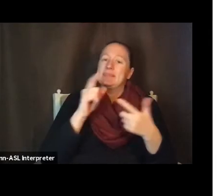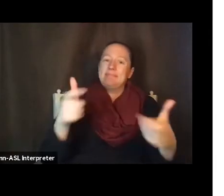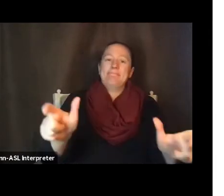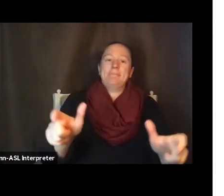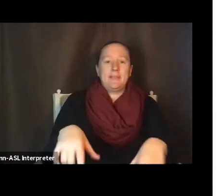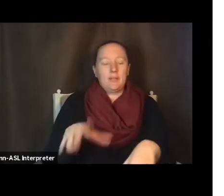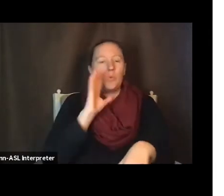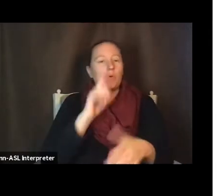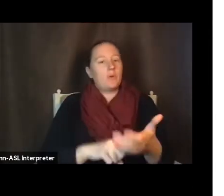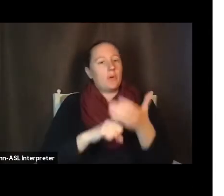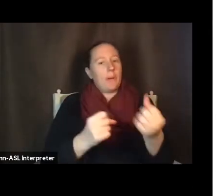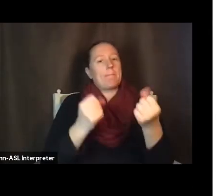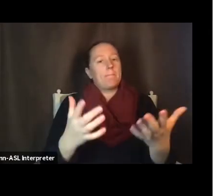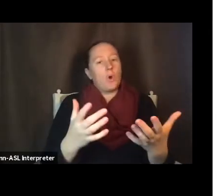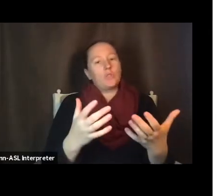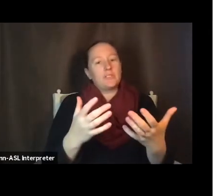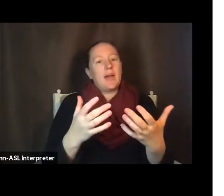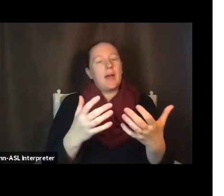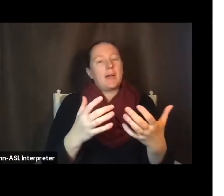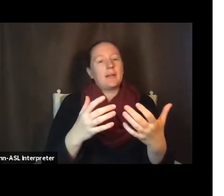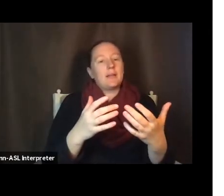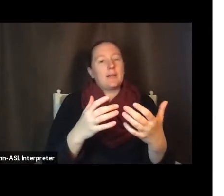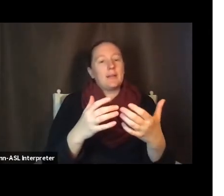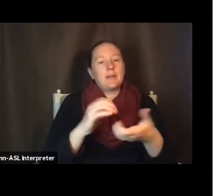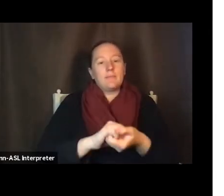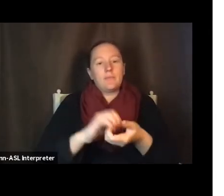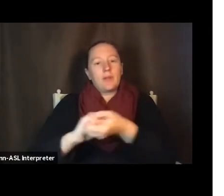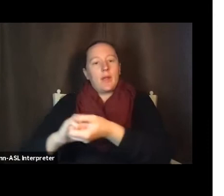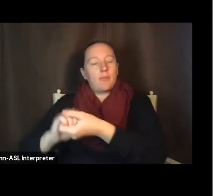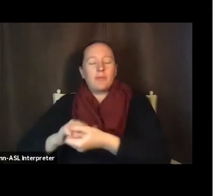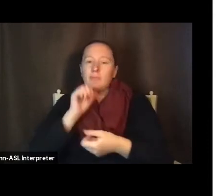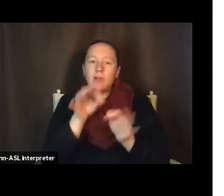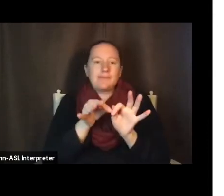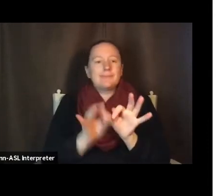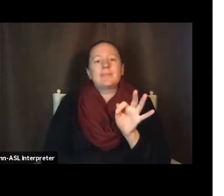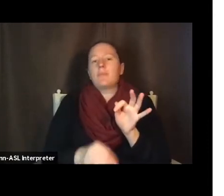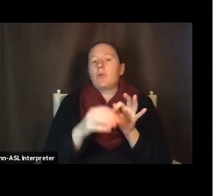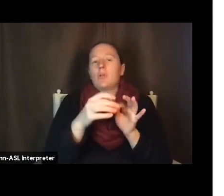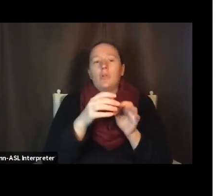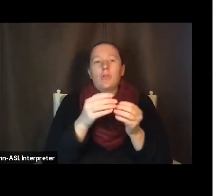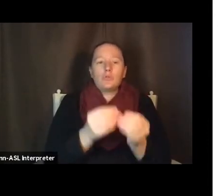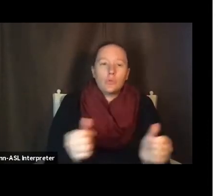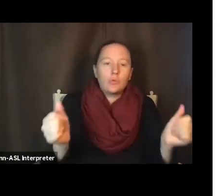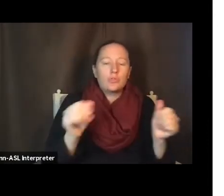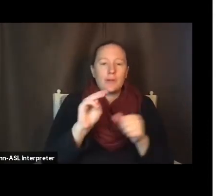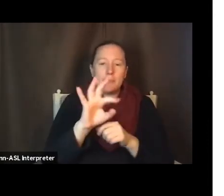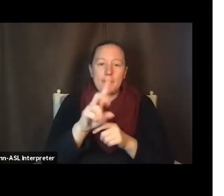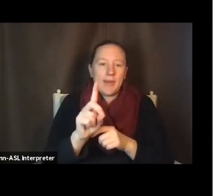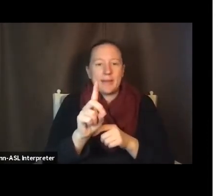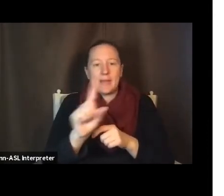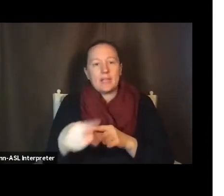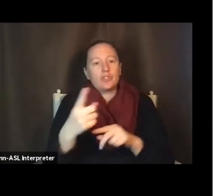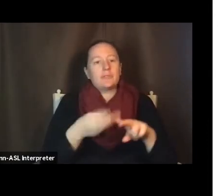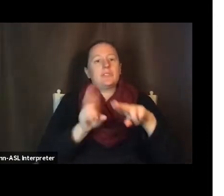require multi-sector partnership to get there. It's not a simple solution like the Medicaid or OBH just raises their